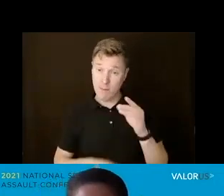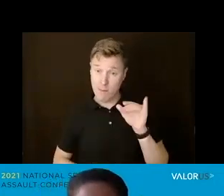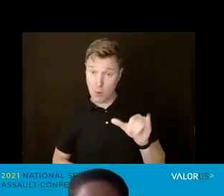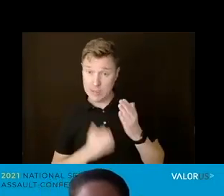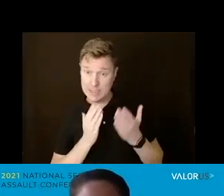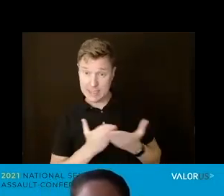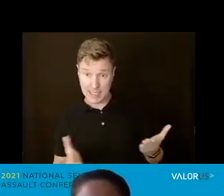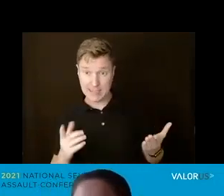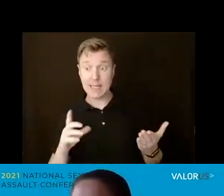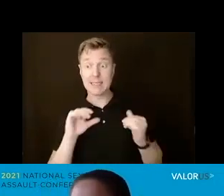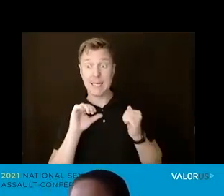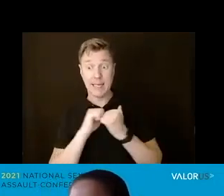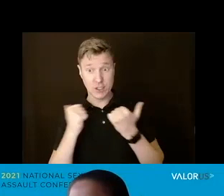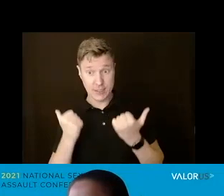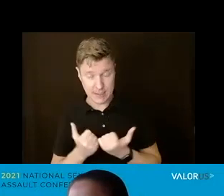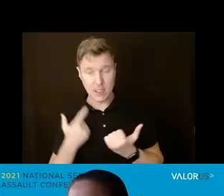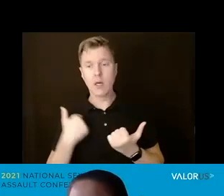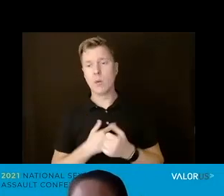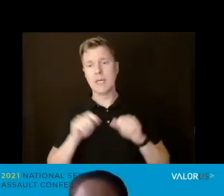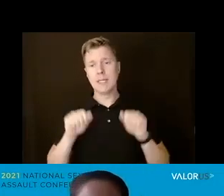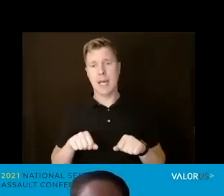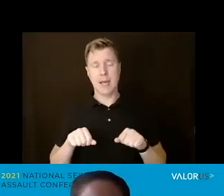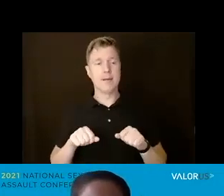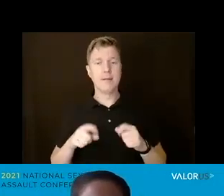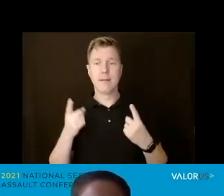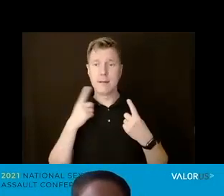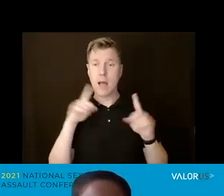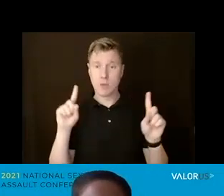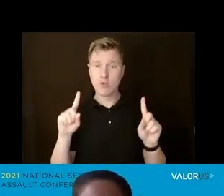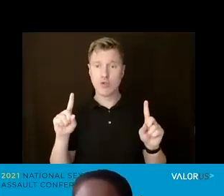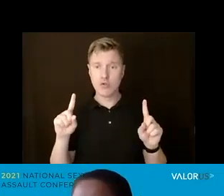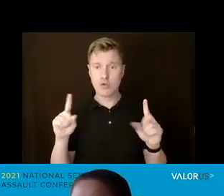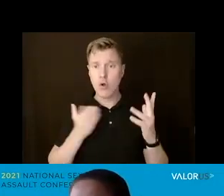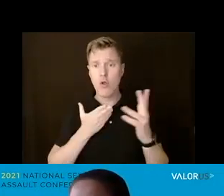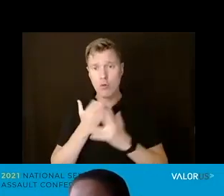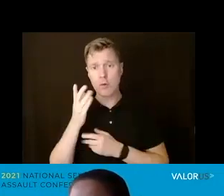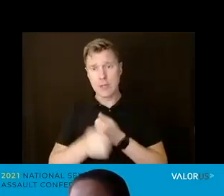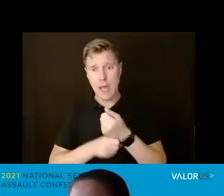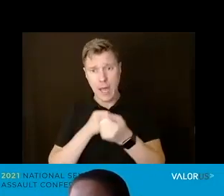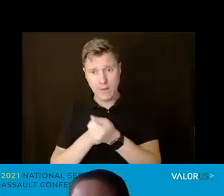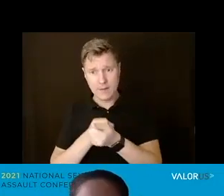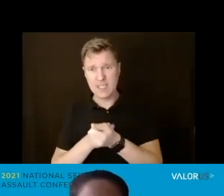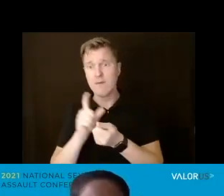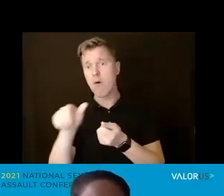agency, some of these things we're able to accomplish through the advocacy of a lot of